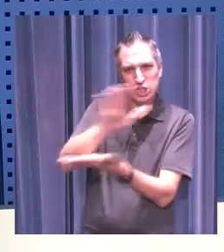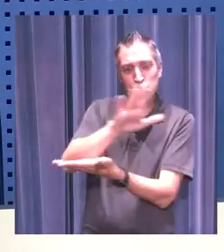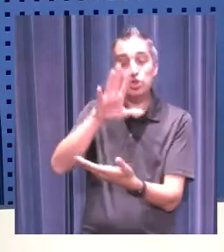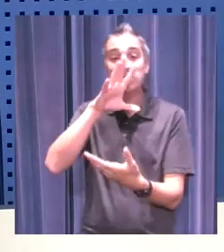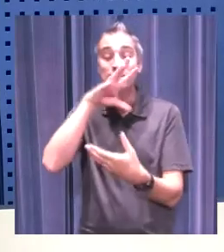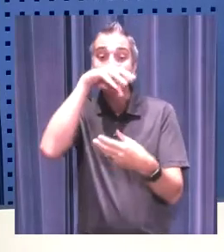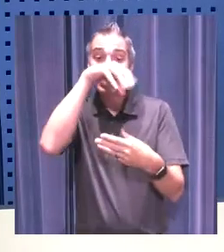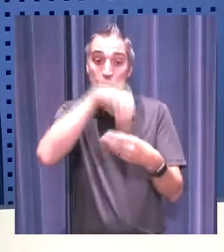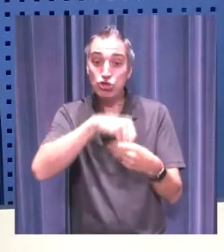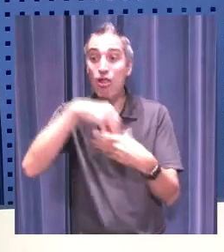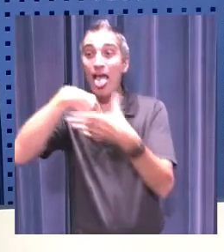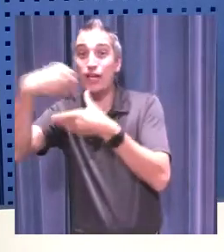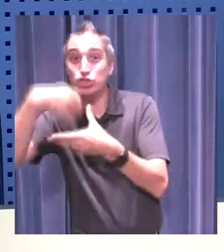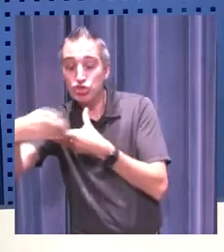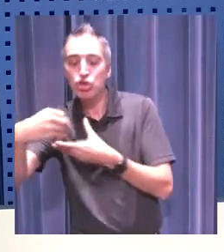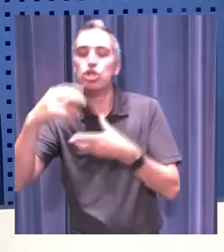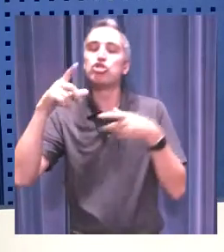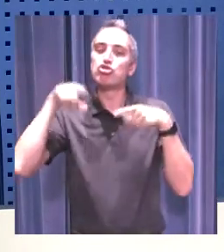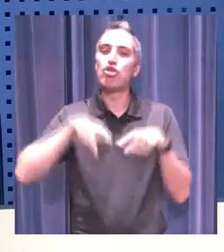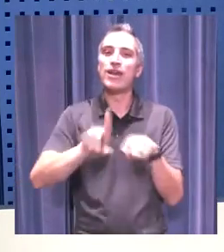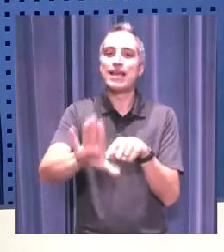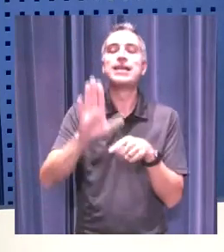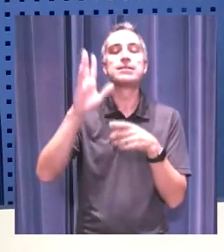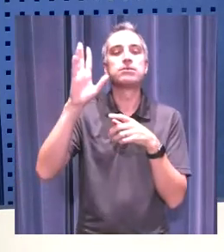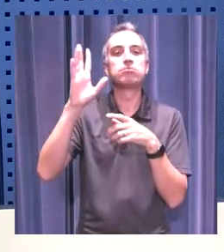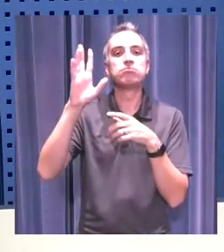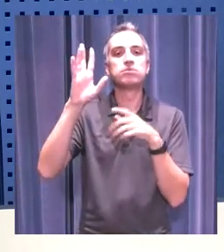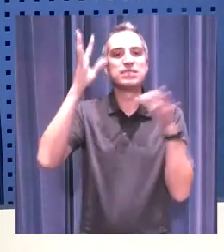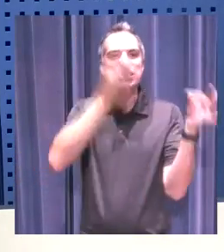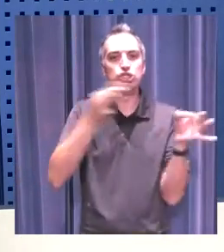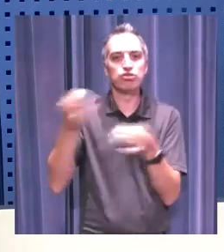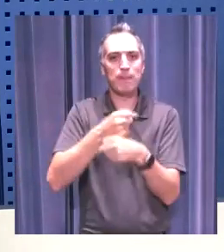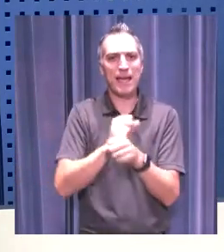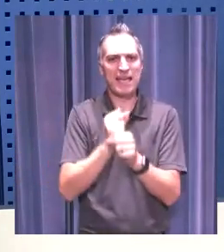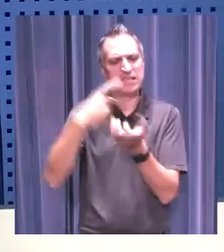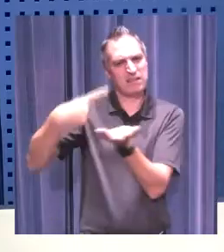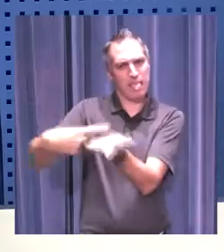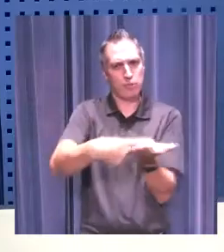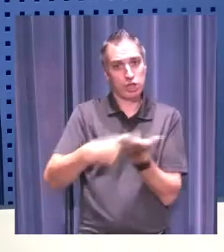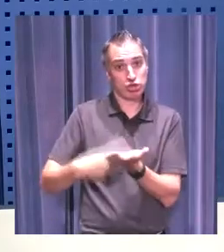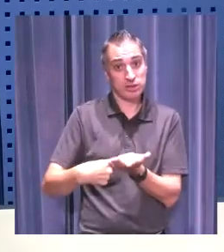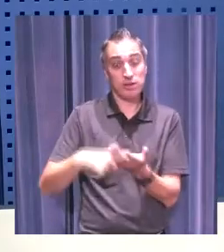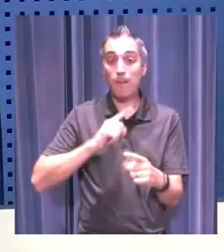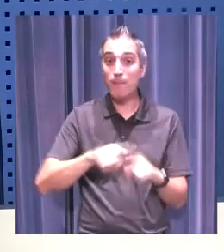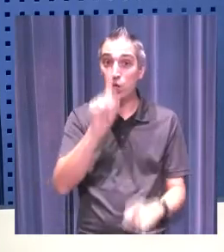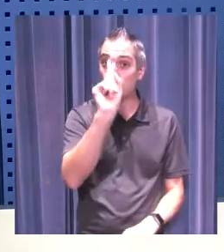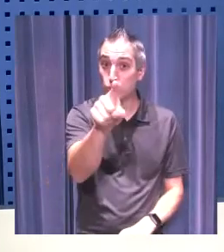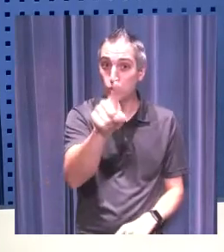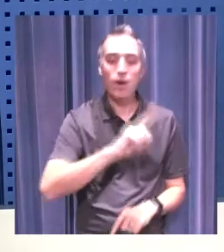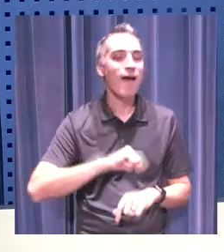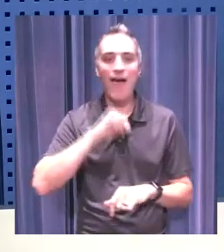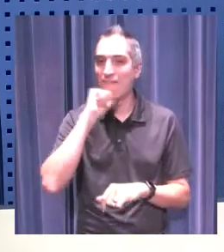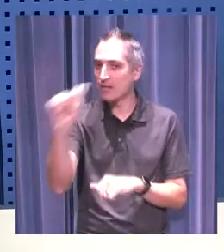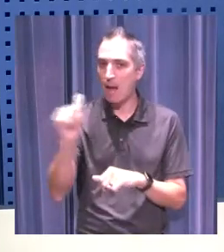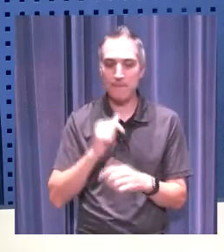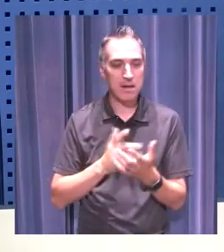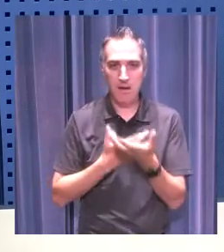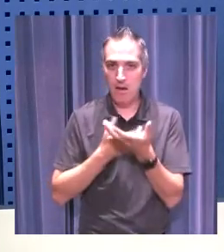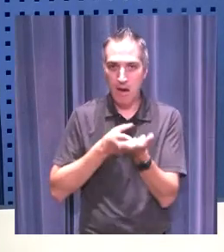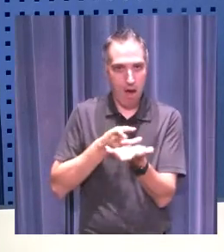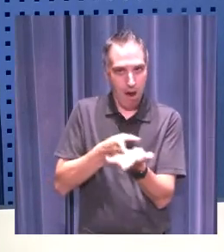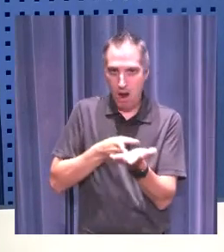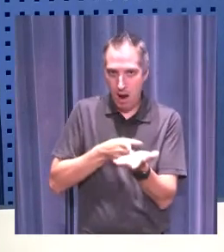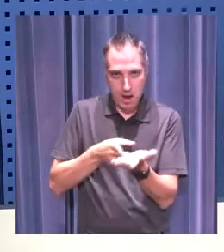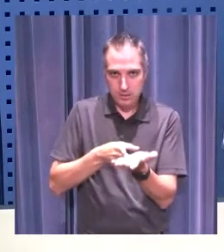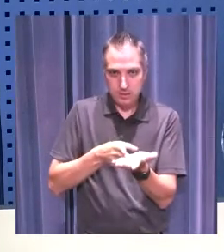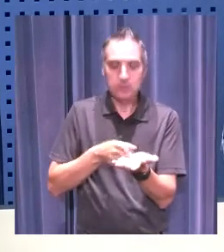external constituencies during its decision-making deliberations. But you have been disingenuous in considering the